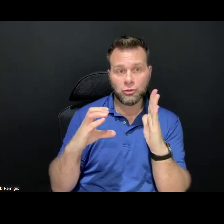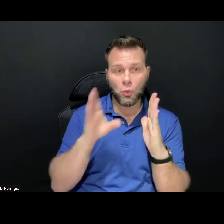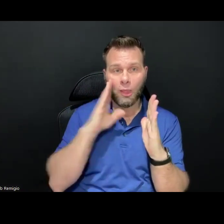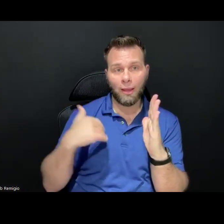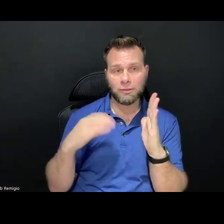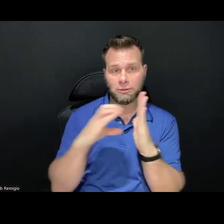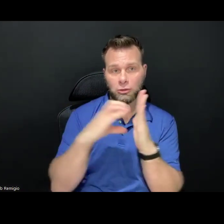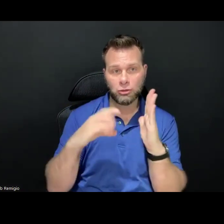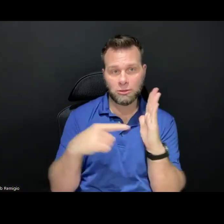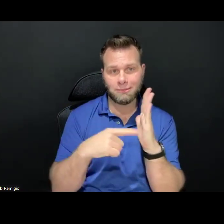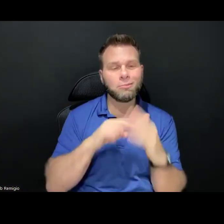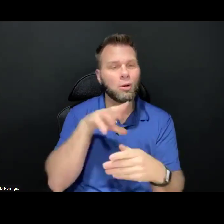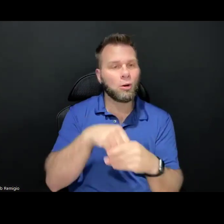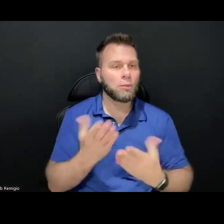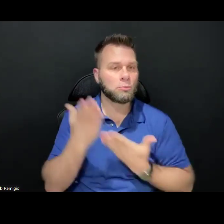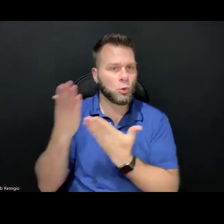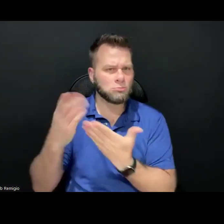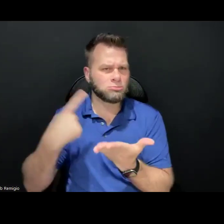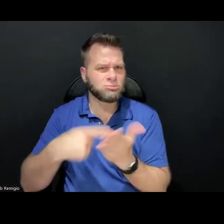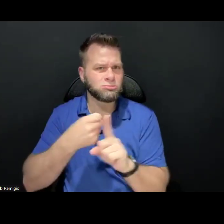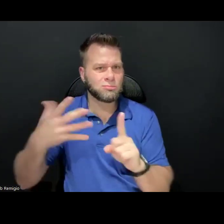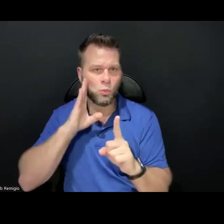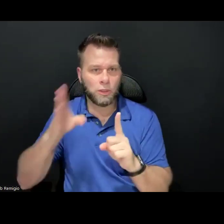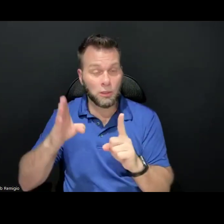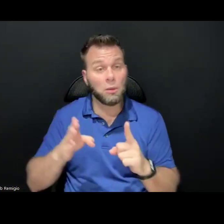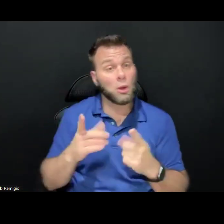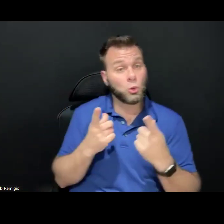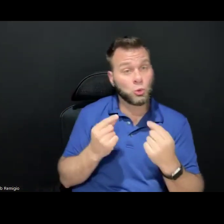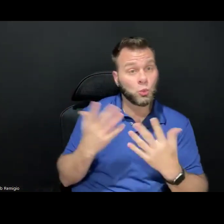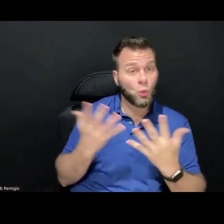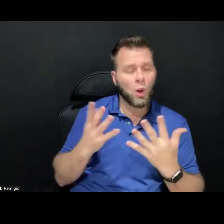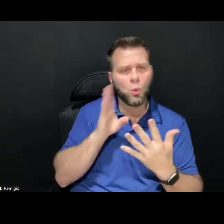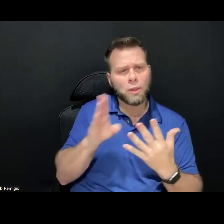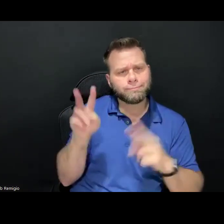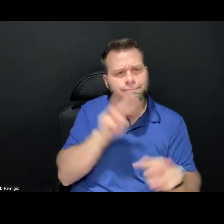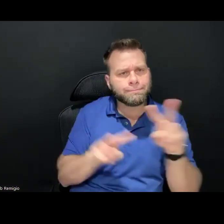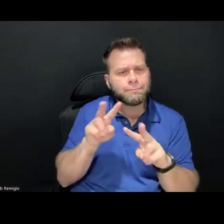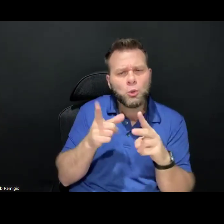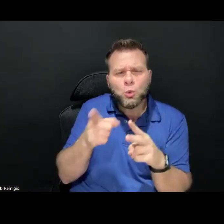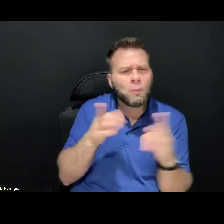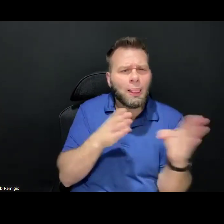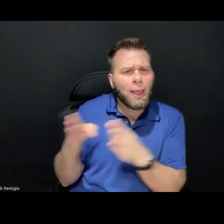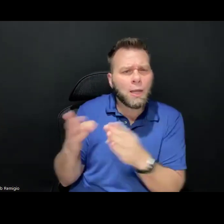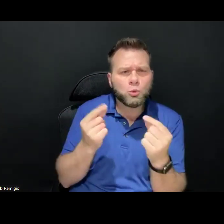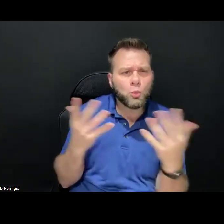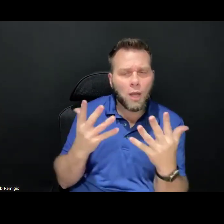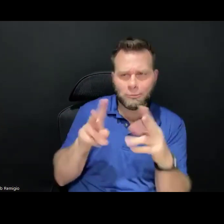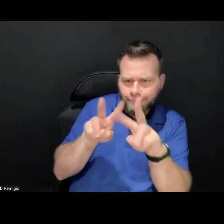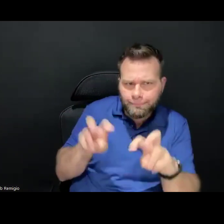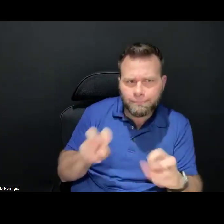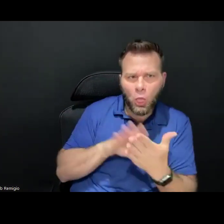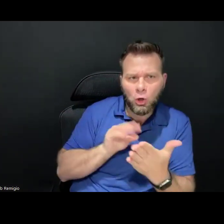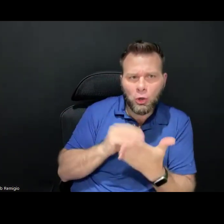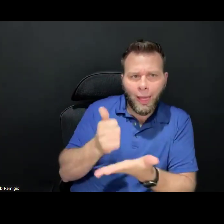minute. But we will look for some sense of how you're going to look at what you're doing, to learn from it,